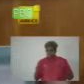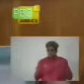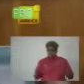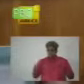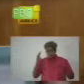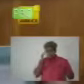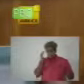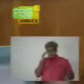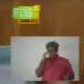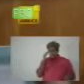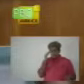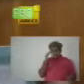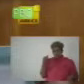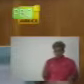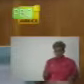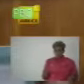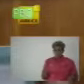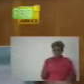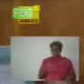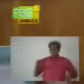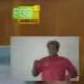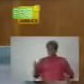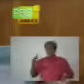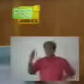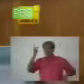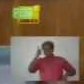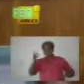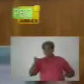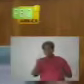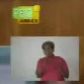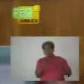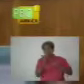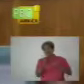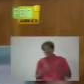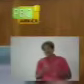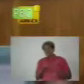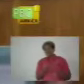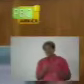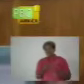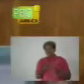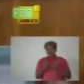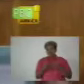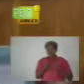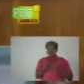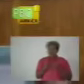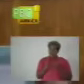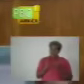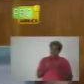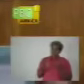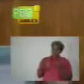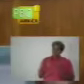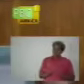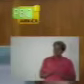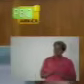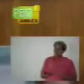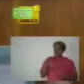know that this is just a political ploy, trying to change the narrative, but not trying to change the